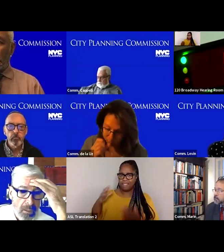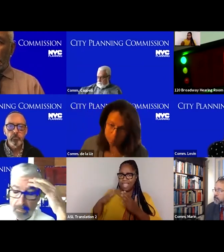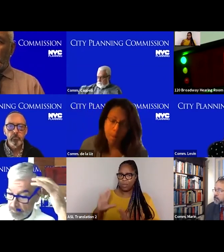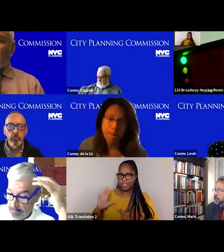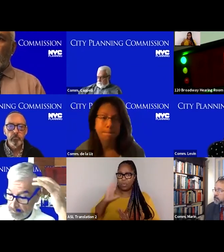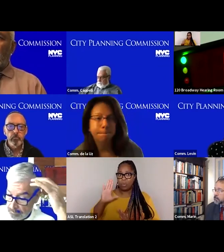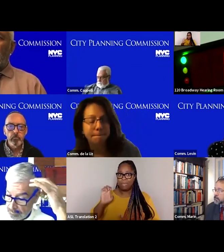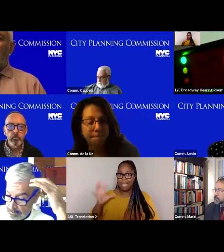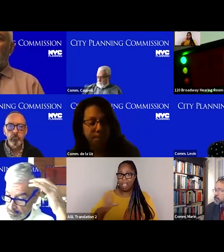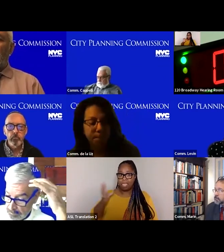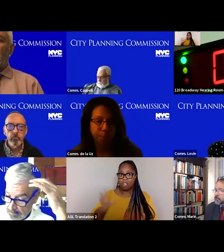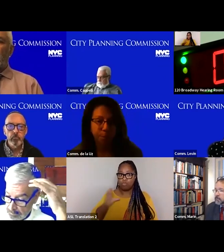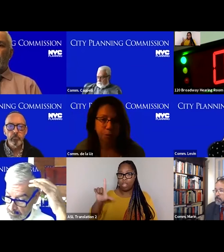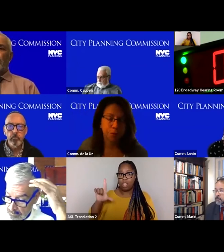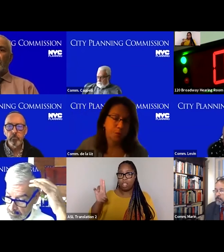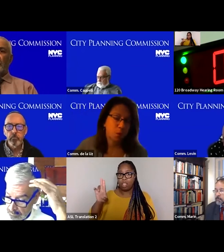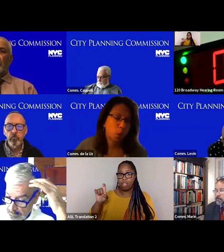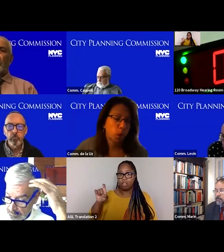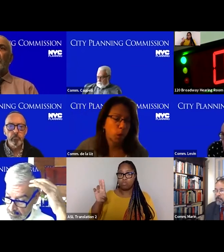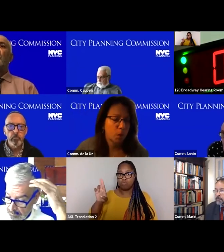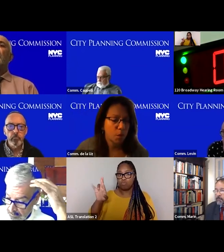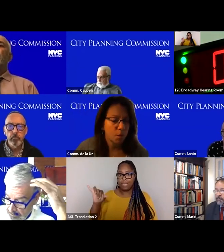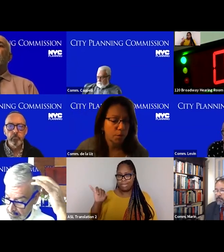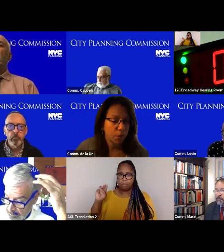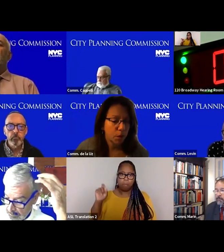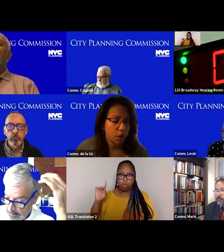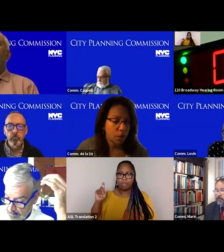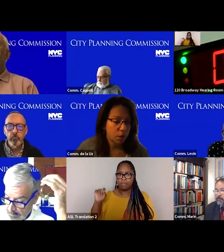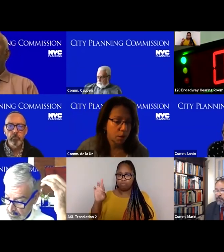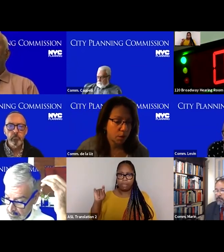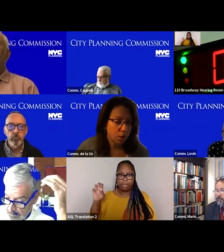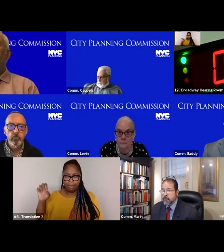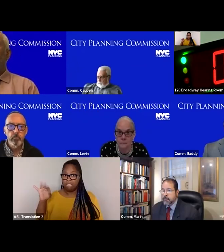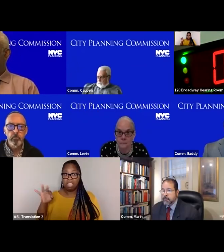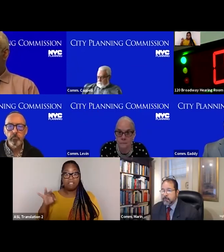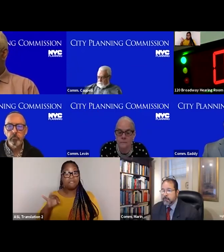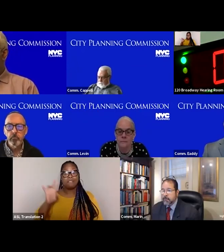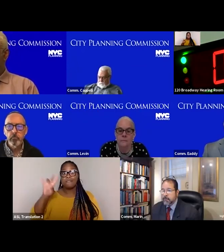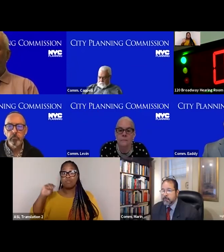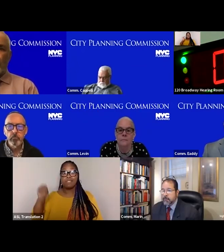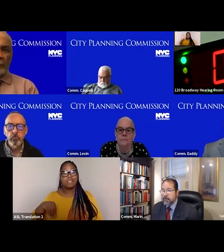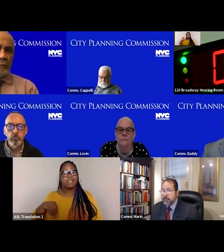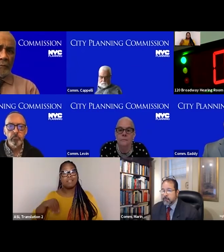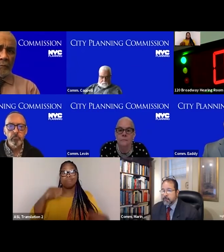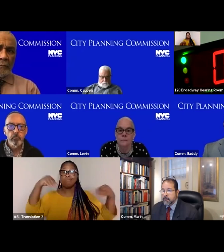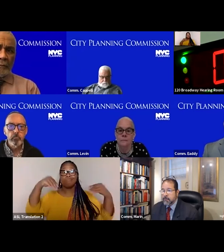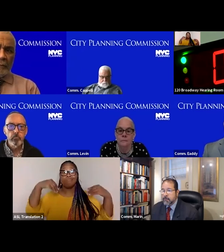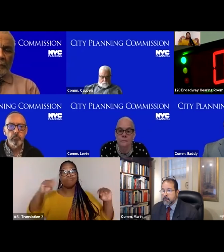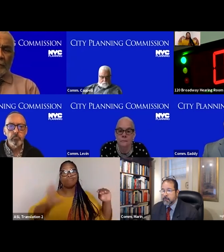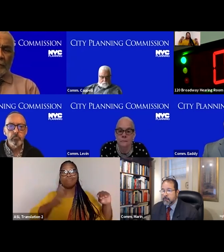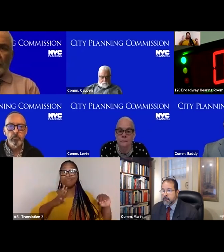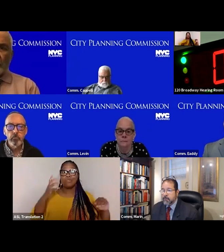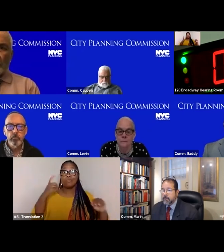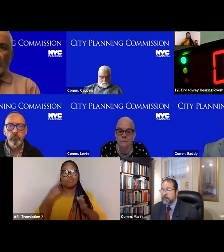rate luxury, which means if you have 75% of those apartments going on the local market at luxury rates, all that's going